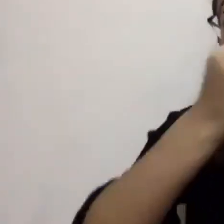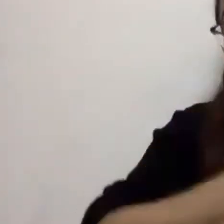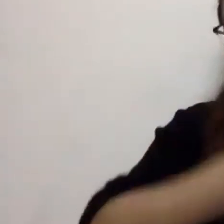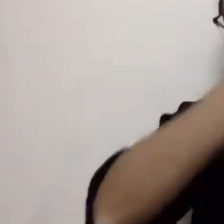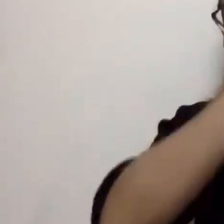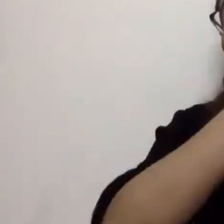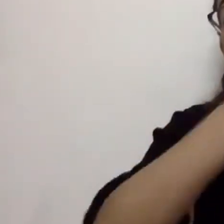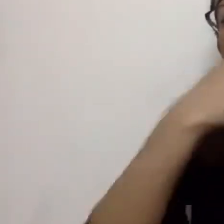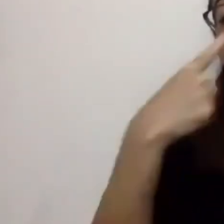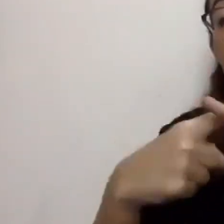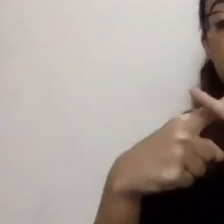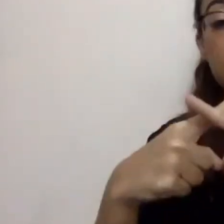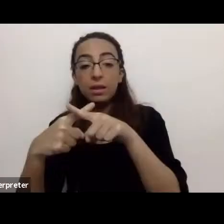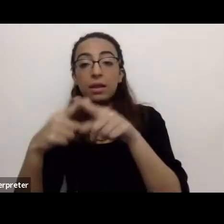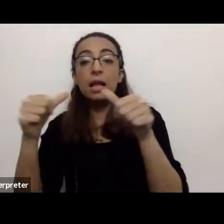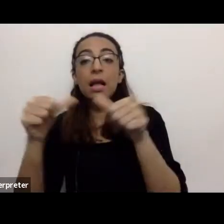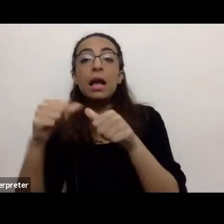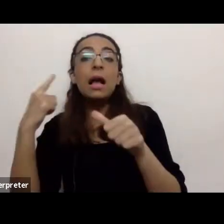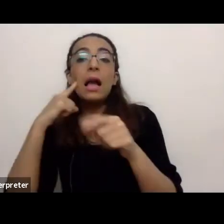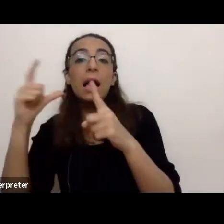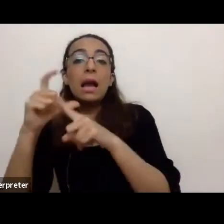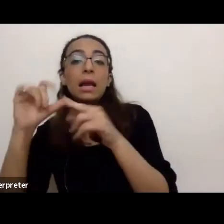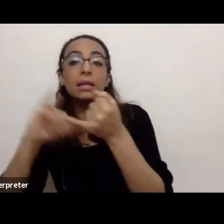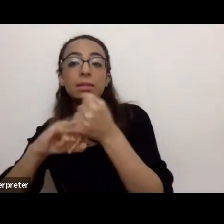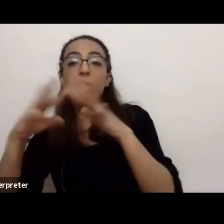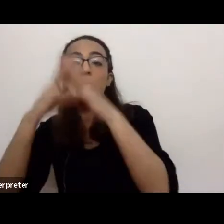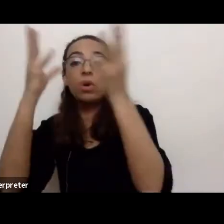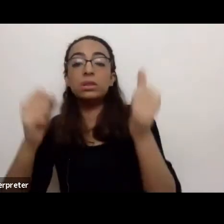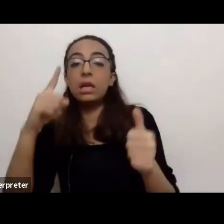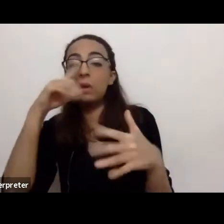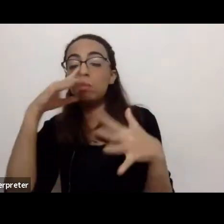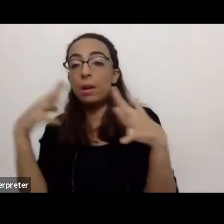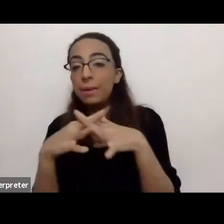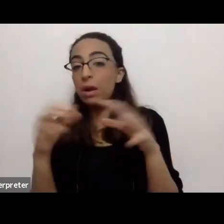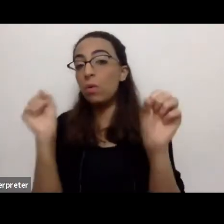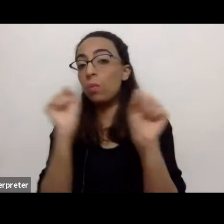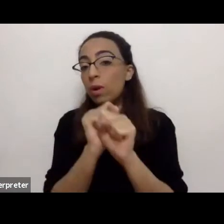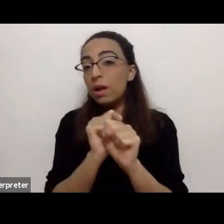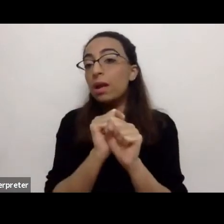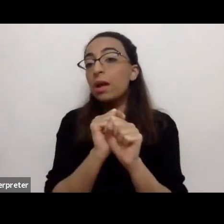Rehabilitation and AIDS Workshop by Women with Disability,